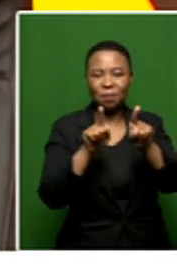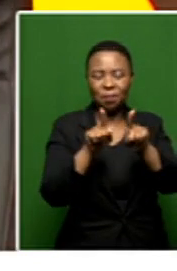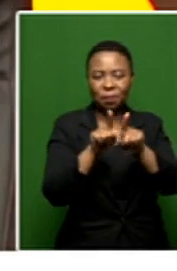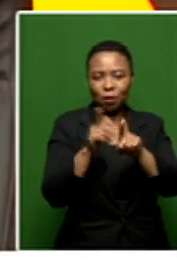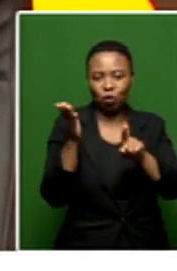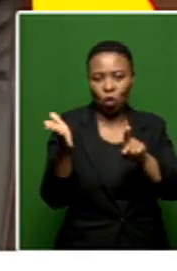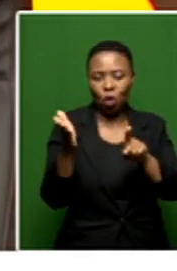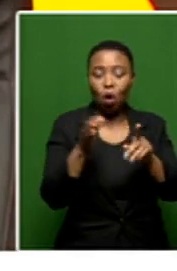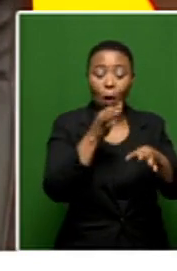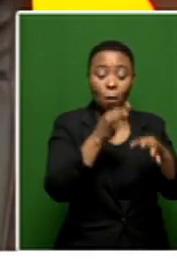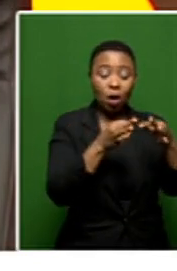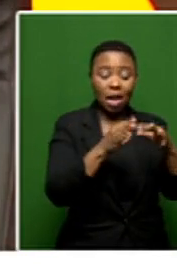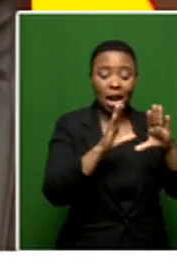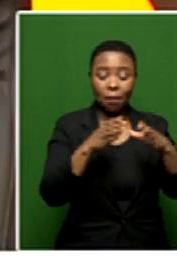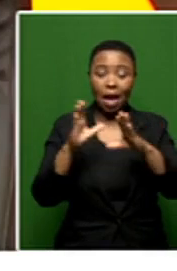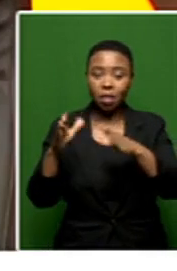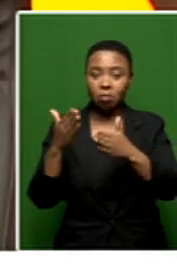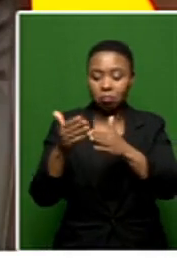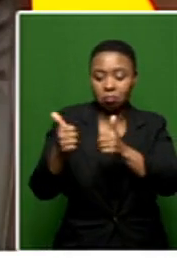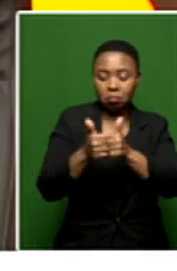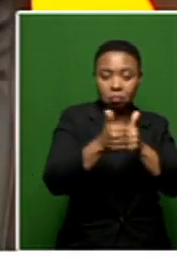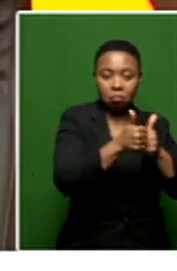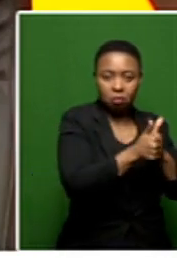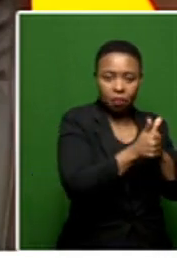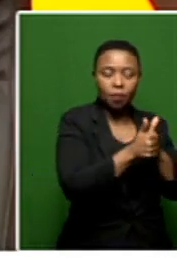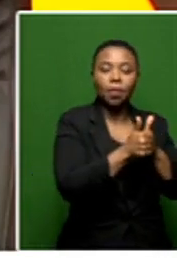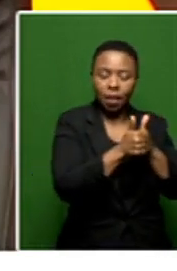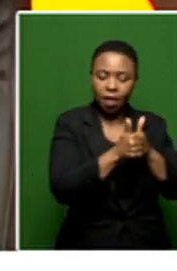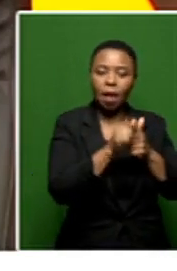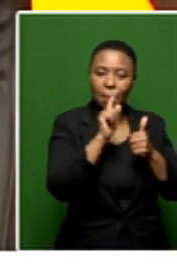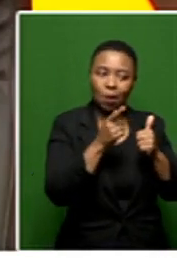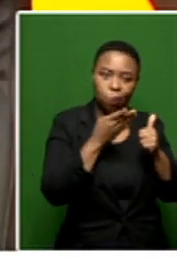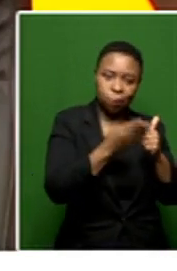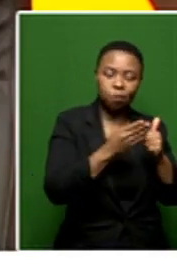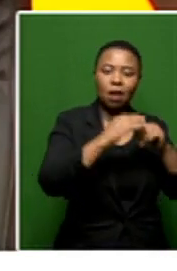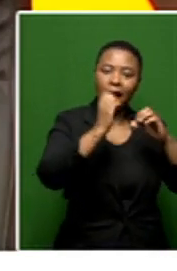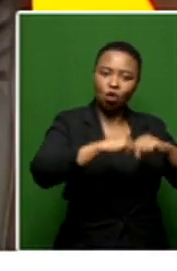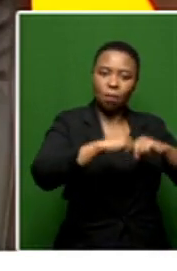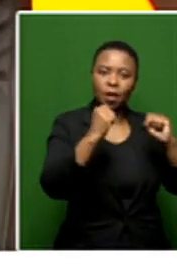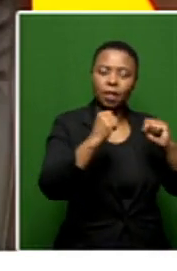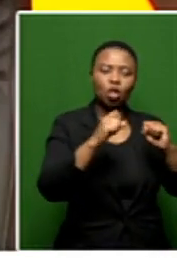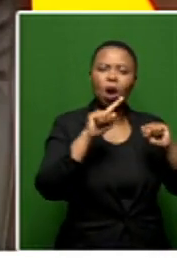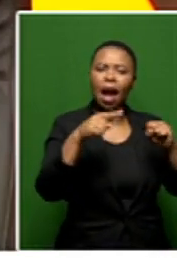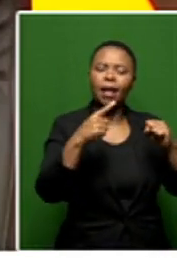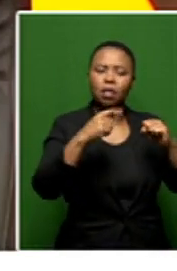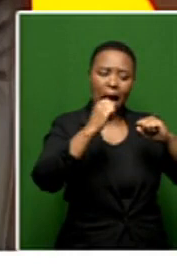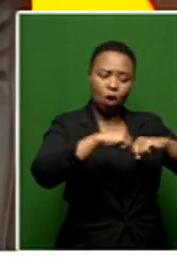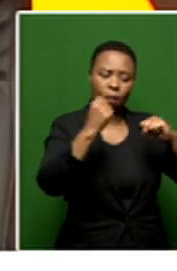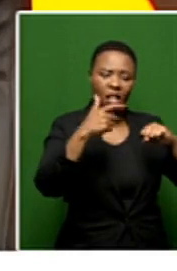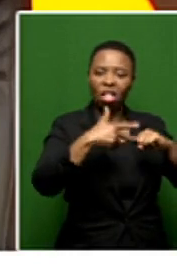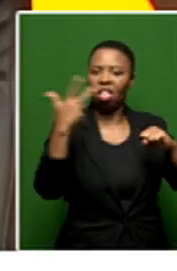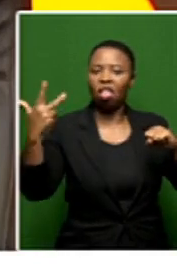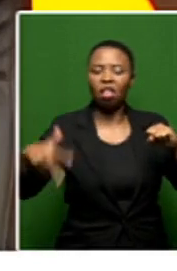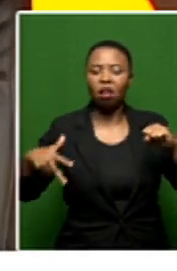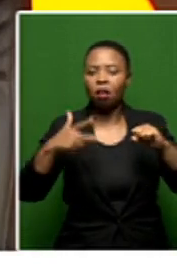sure that political parties that enter into a relationship, they deposit an agreement. It must be difficult for them to get out of that agreement, and